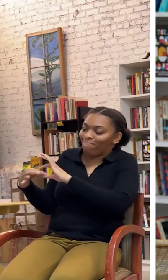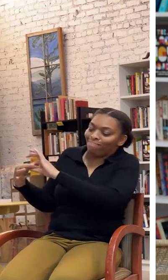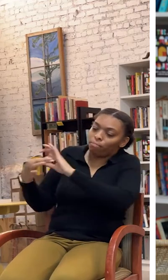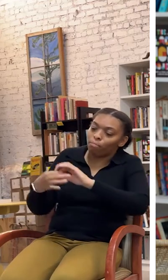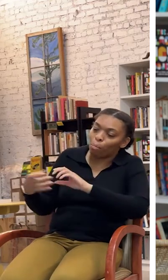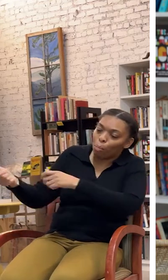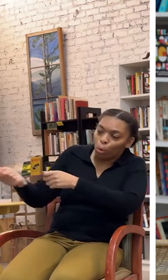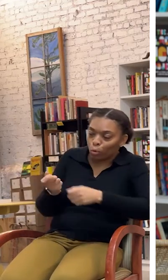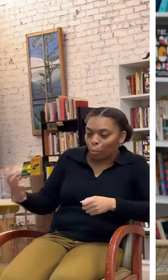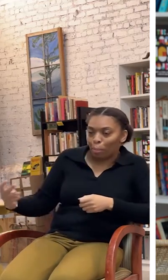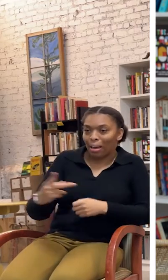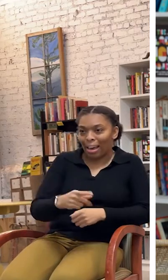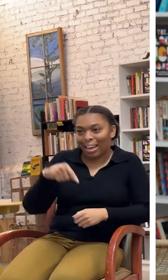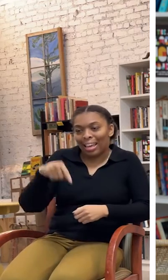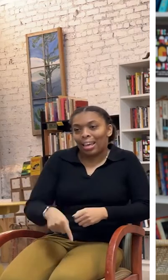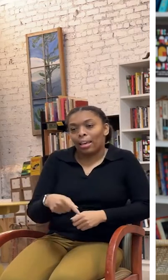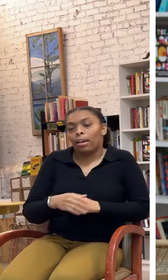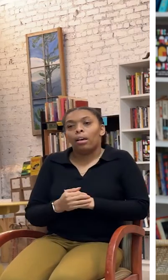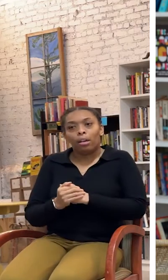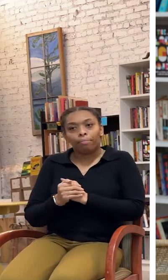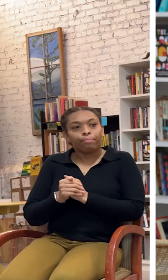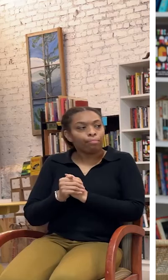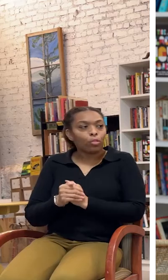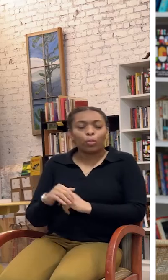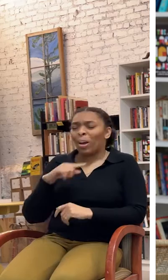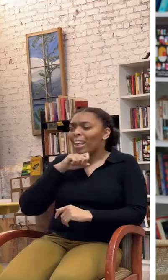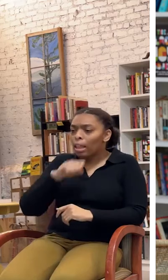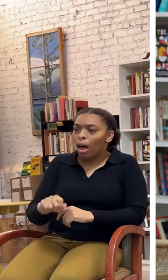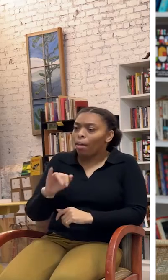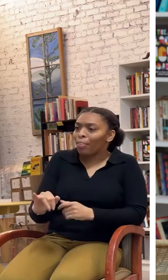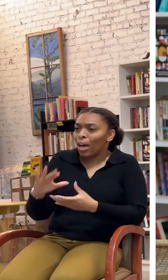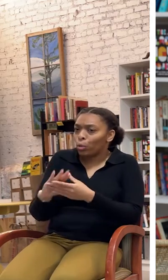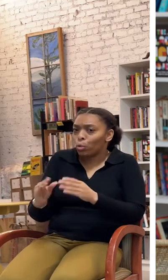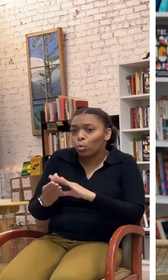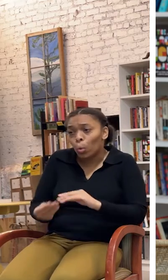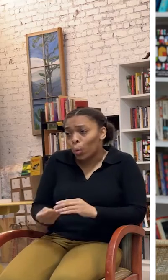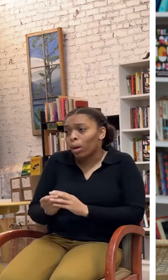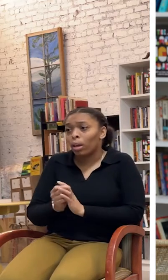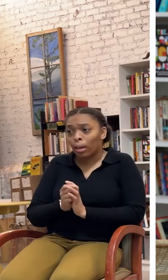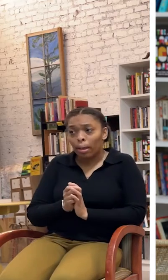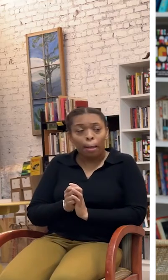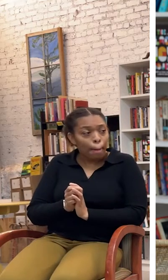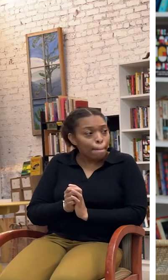to, even here, I have this thing. I love that story so much, Vivian.